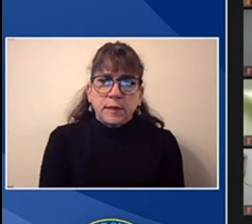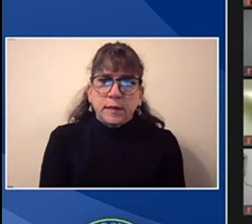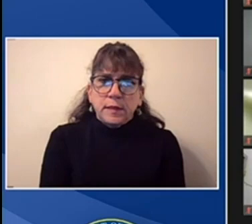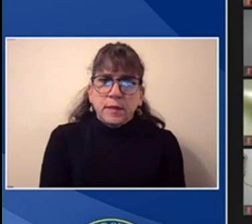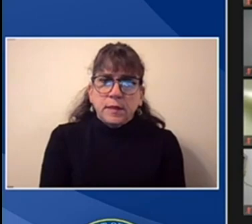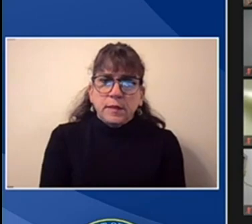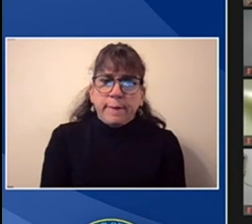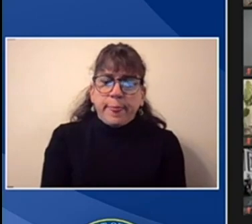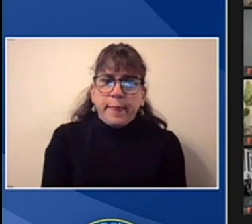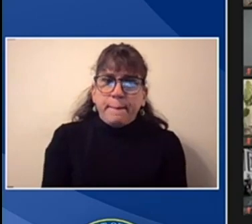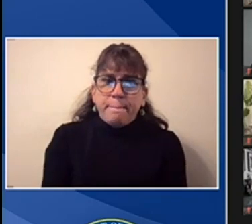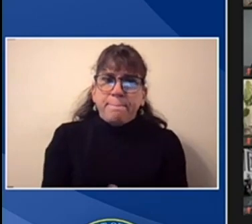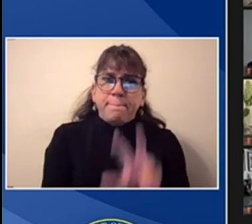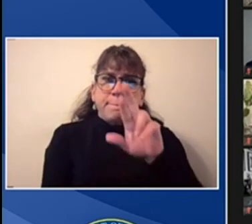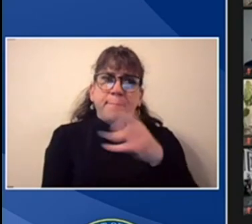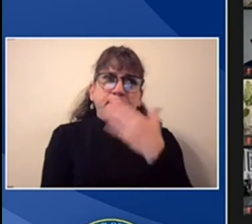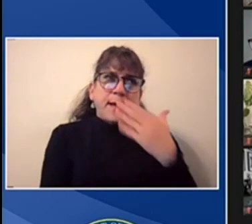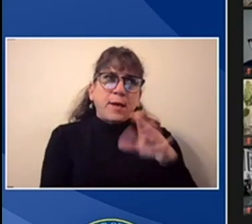Richard?